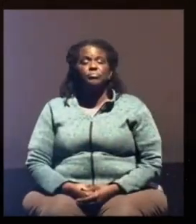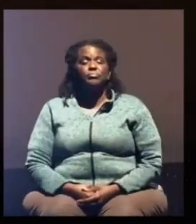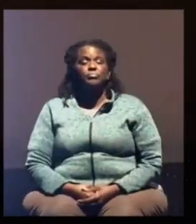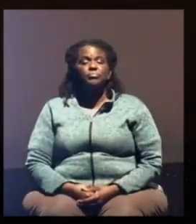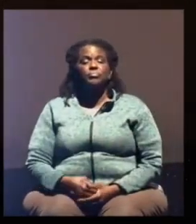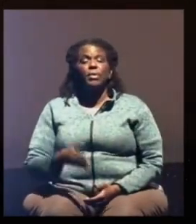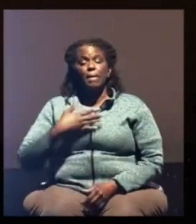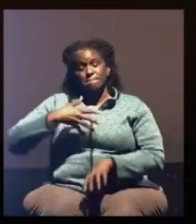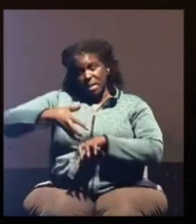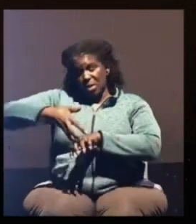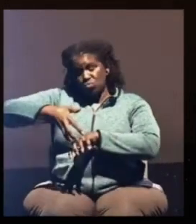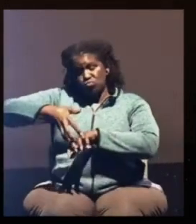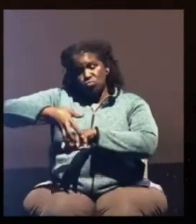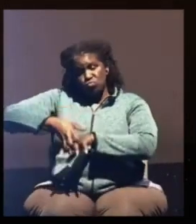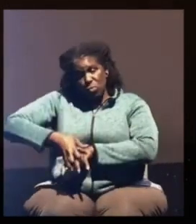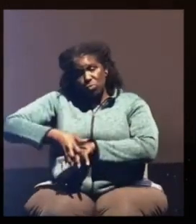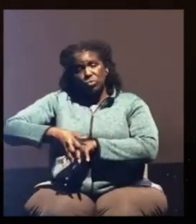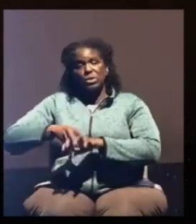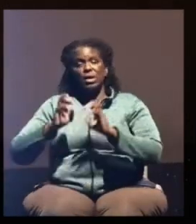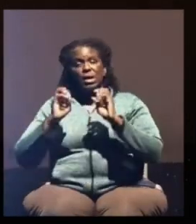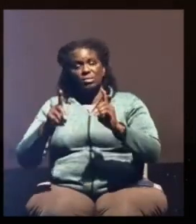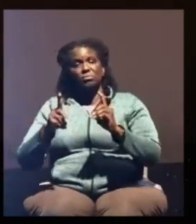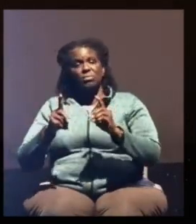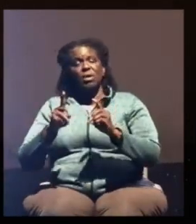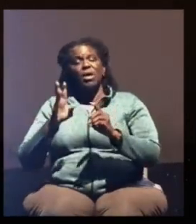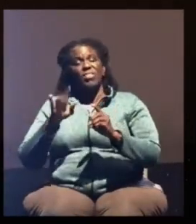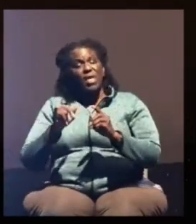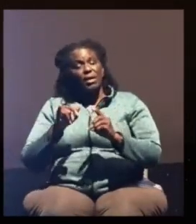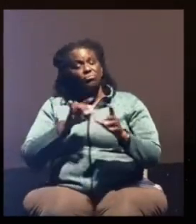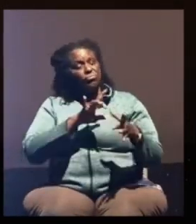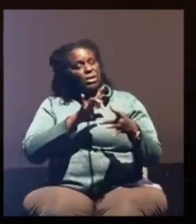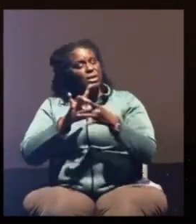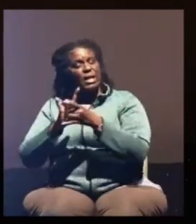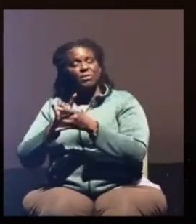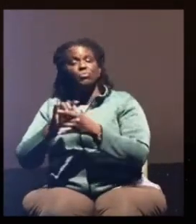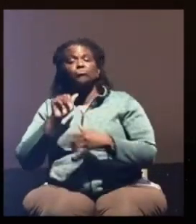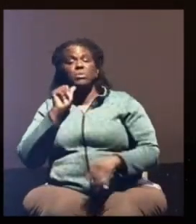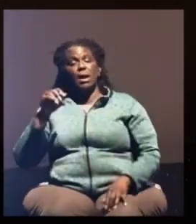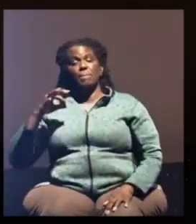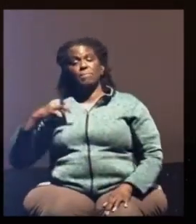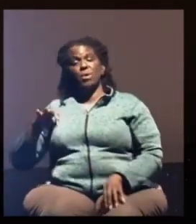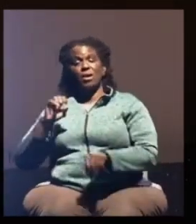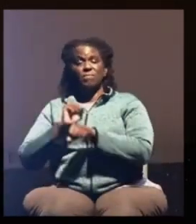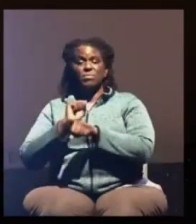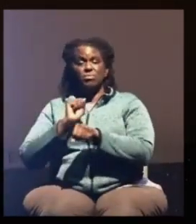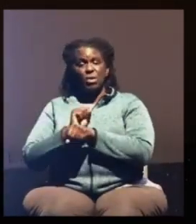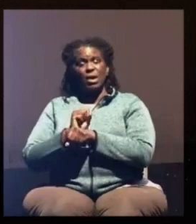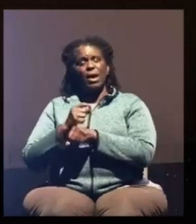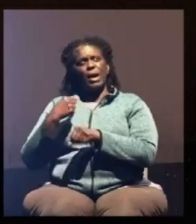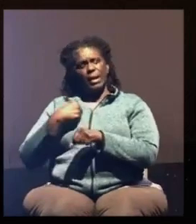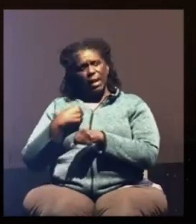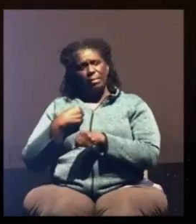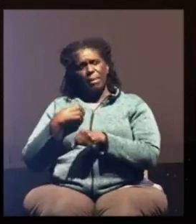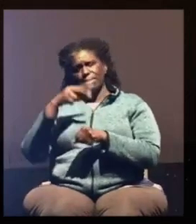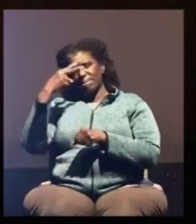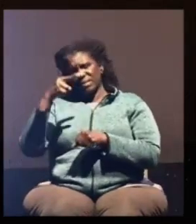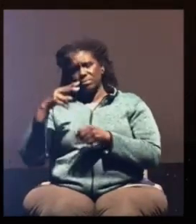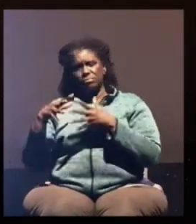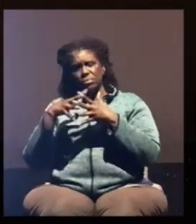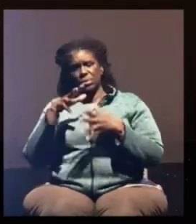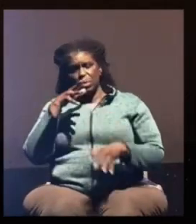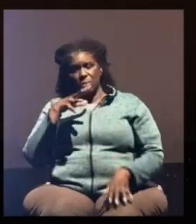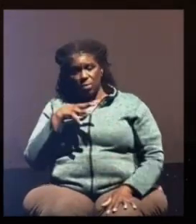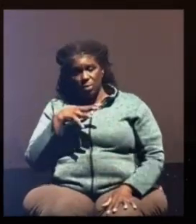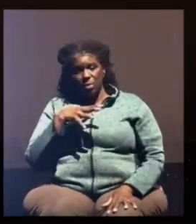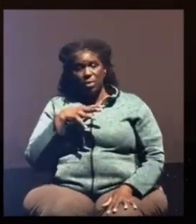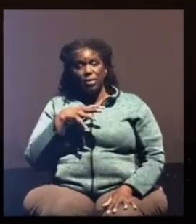My roots in education embody my nonprofit work while standing strong as a Mexican-American woman.